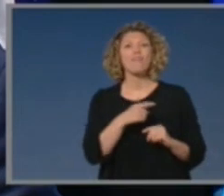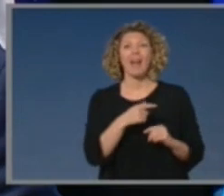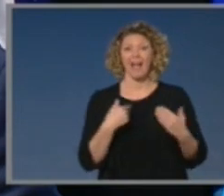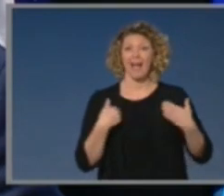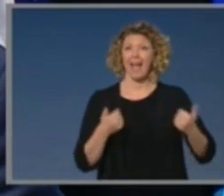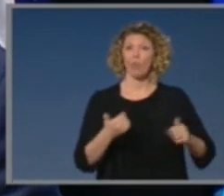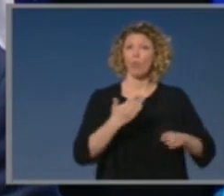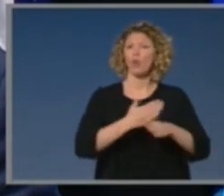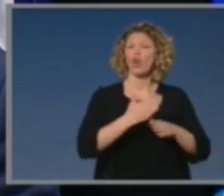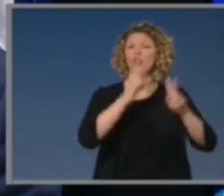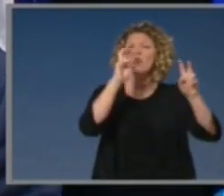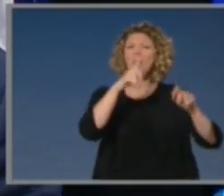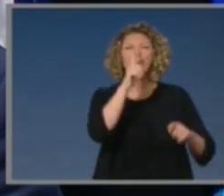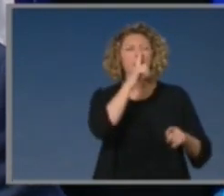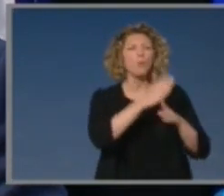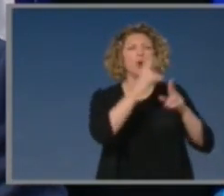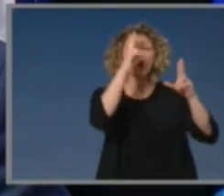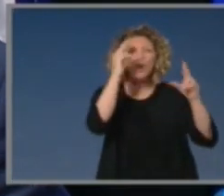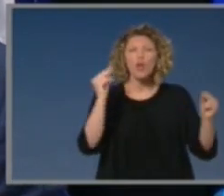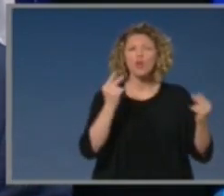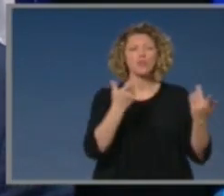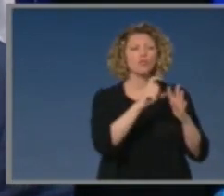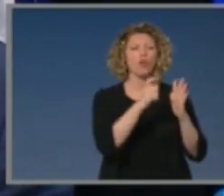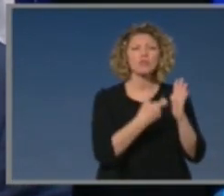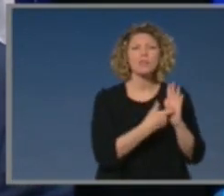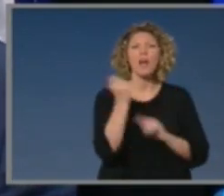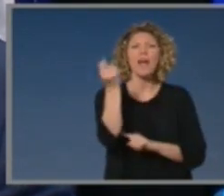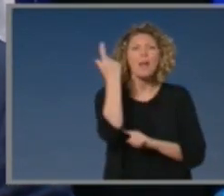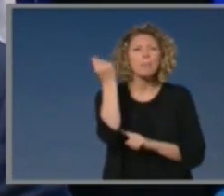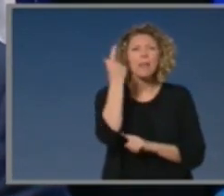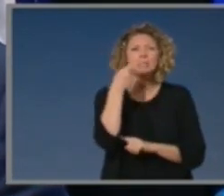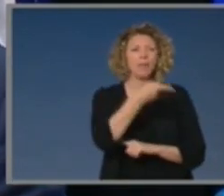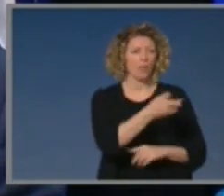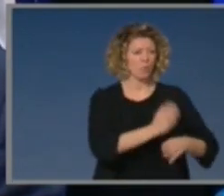the first responder workforce and those